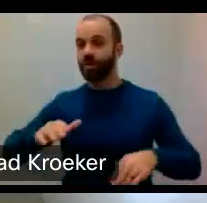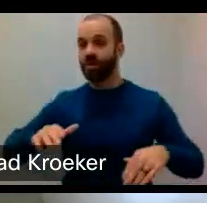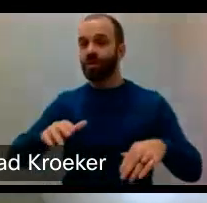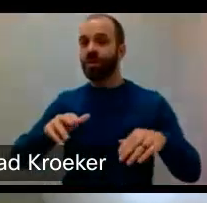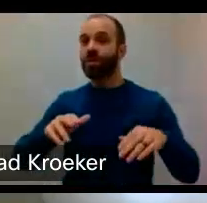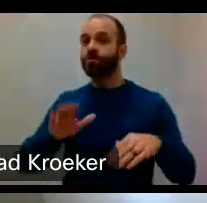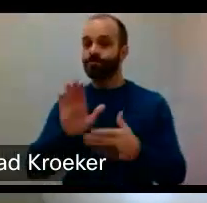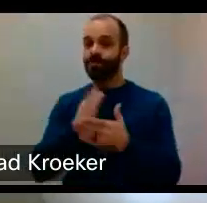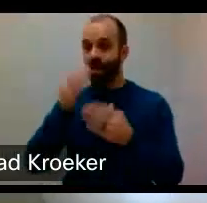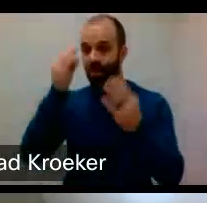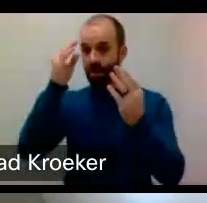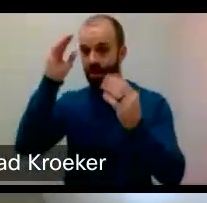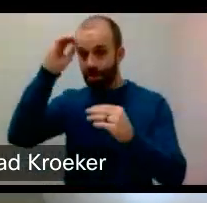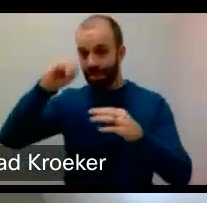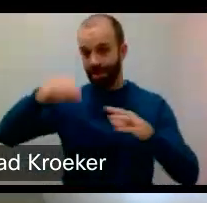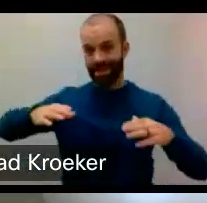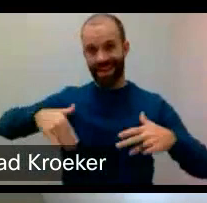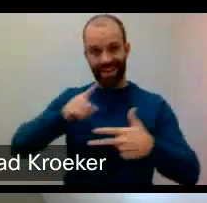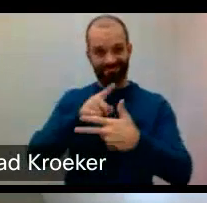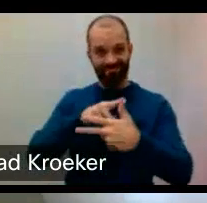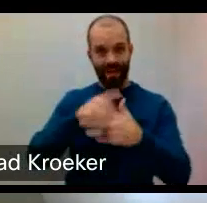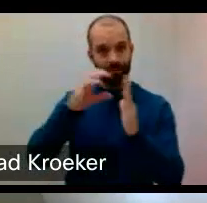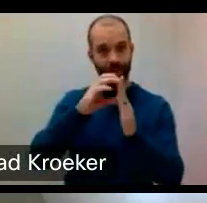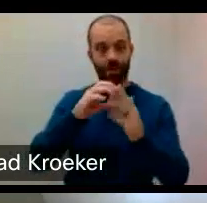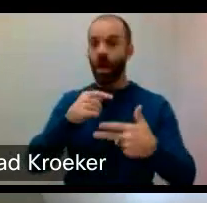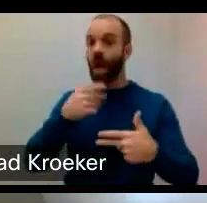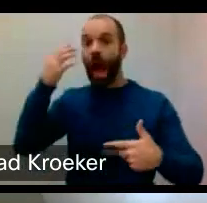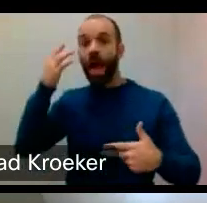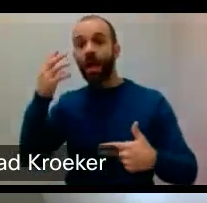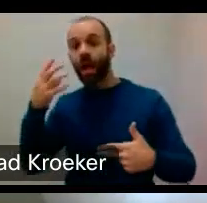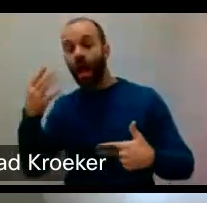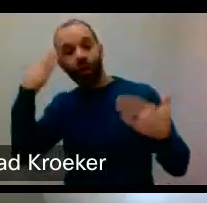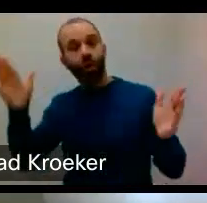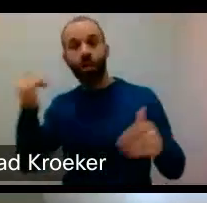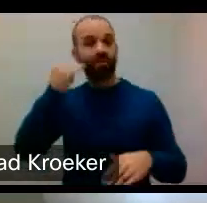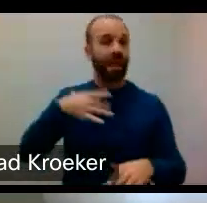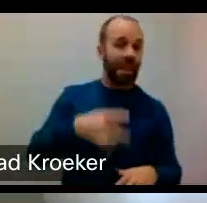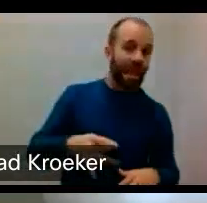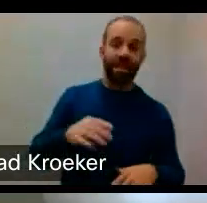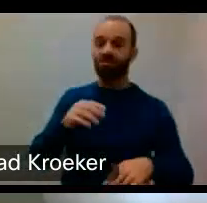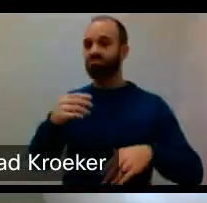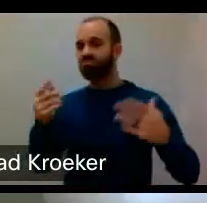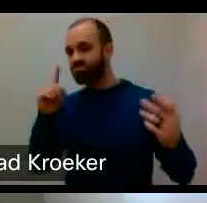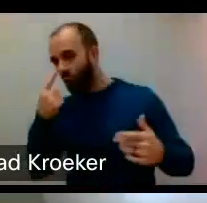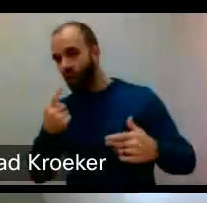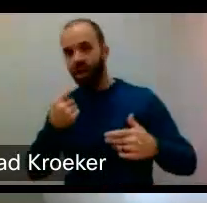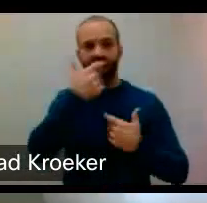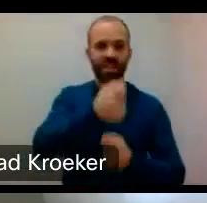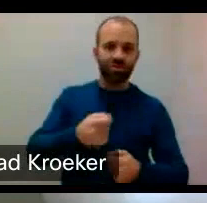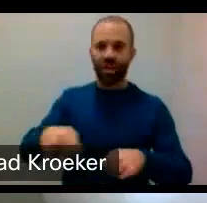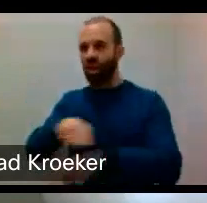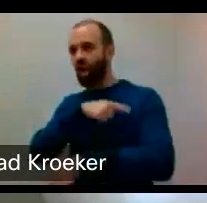shared their opinion about the book. I don't know if they liked it. I don't know if they didn't like it. I don't know if it was boring, interesting, long,